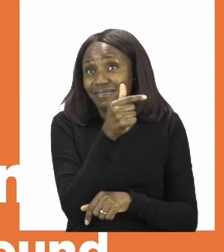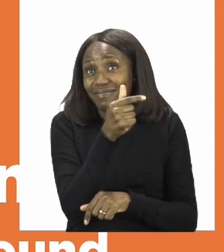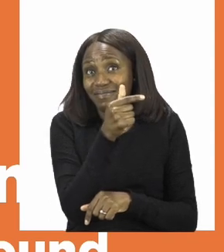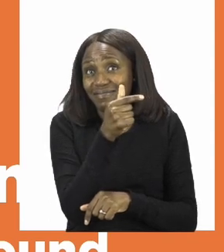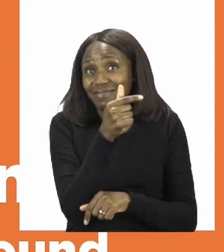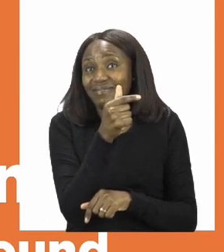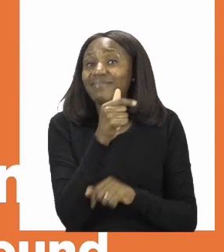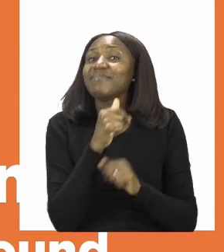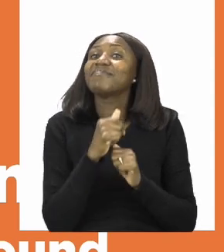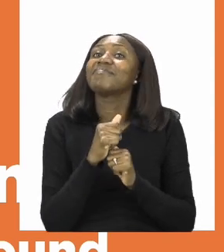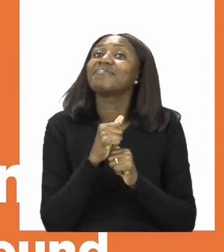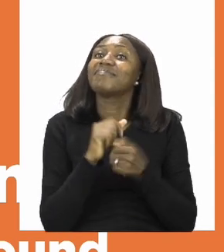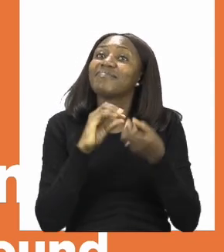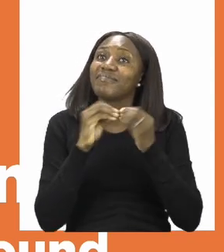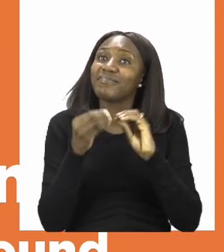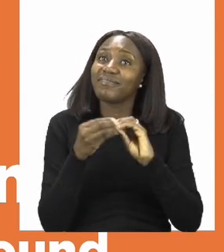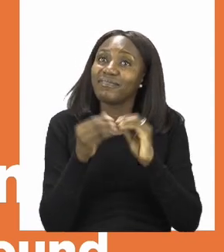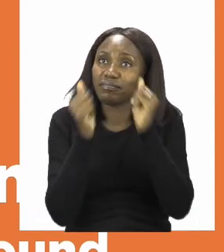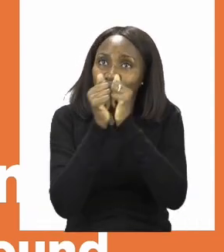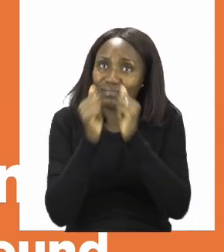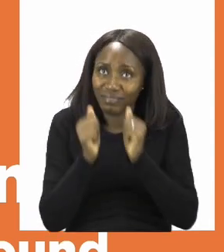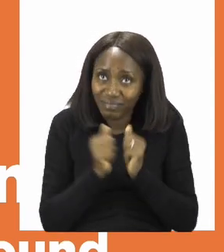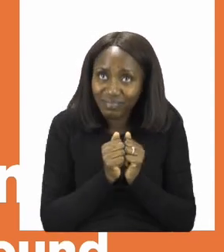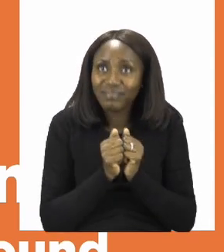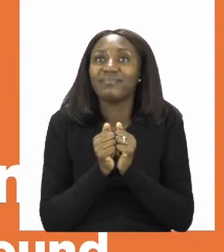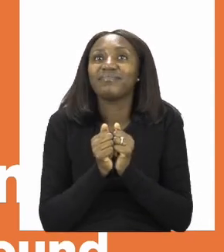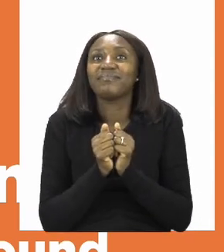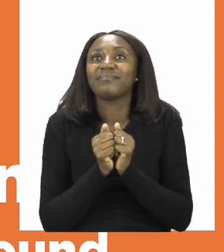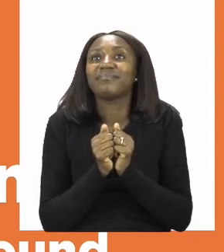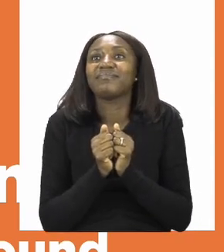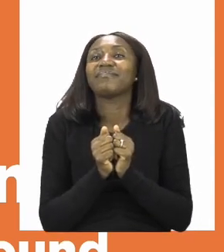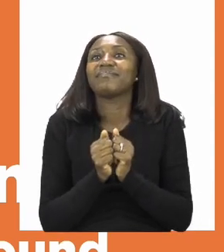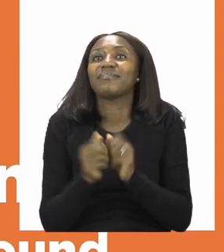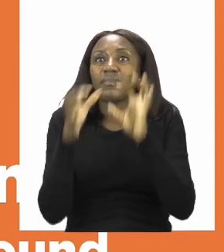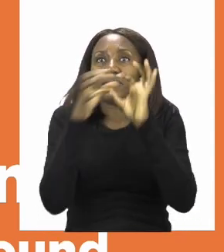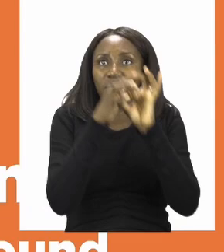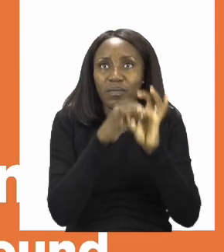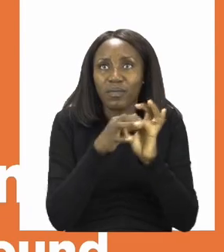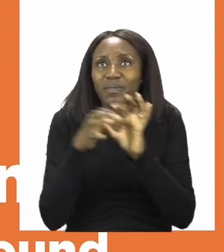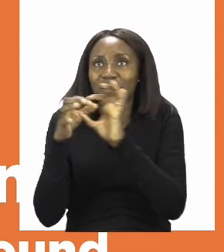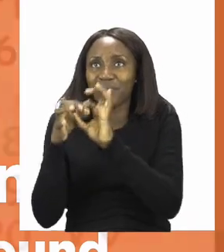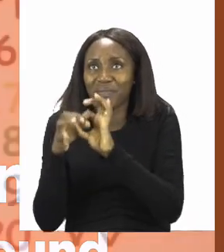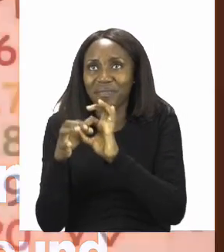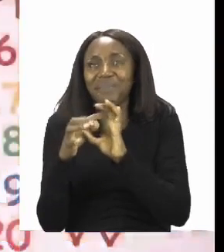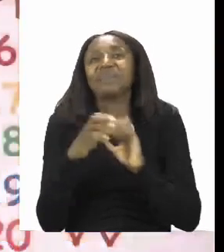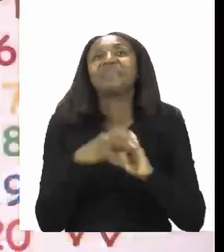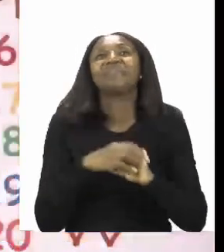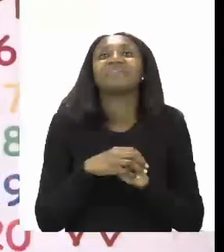G, the number bonds, and connecting the dots.